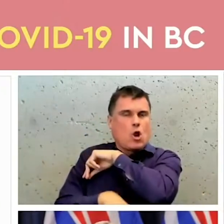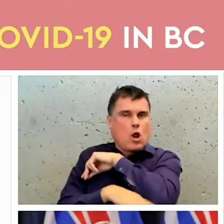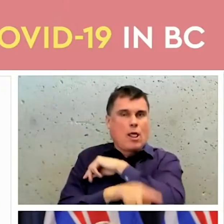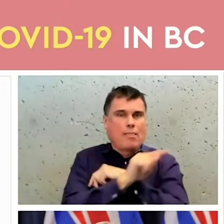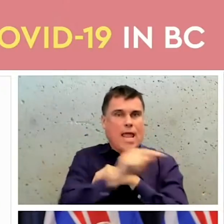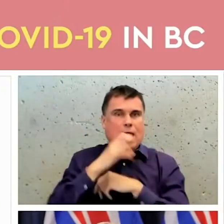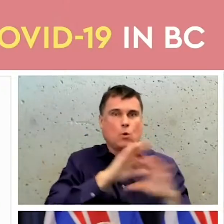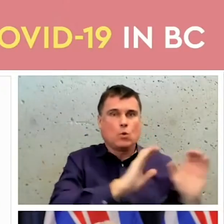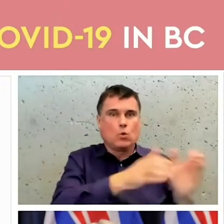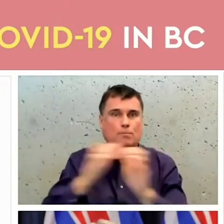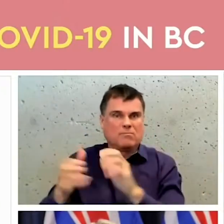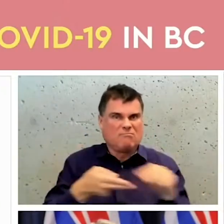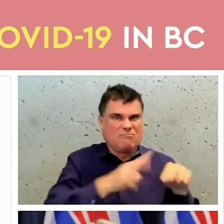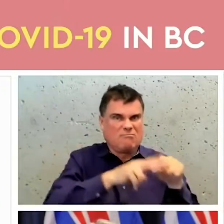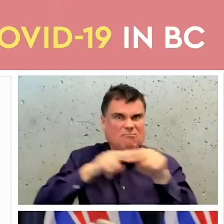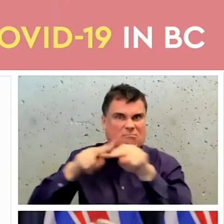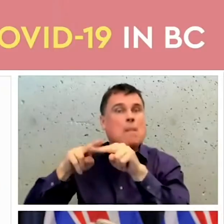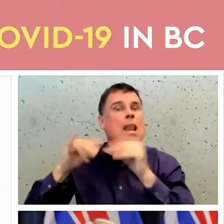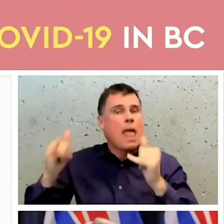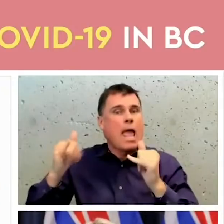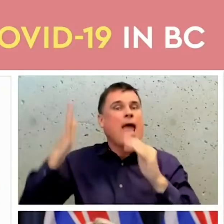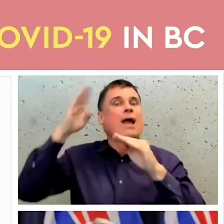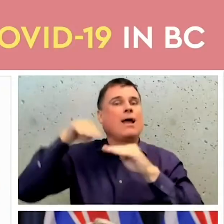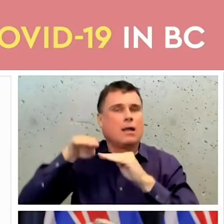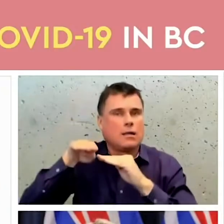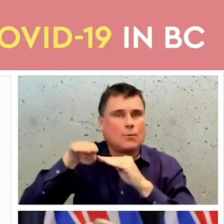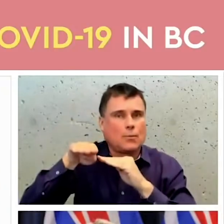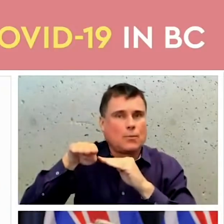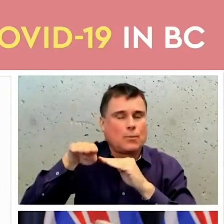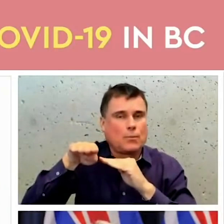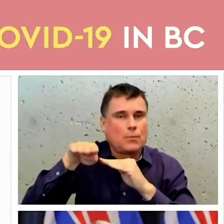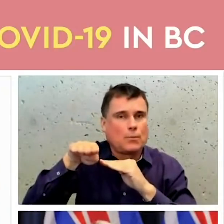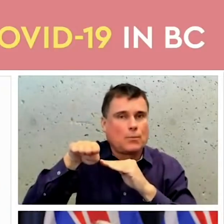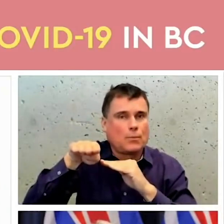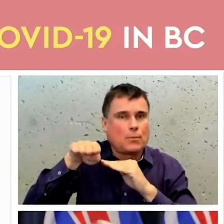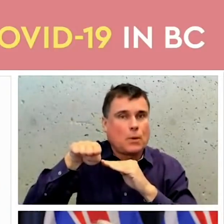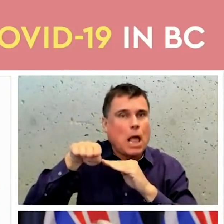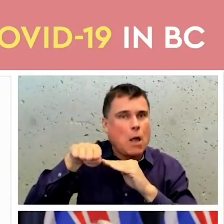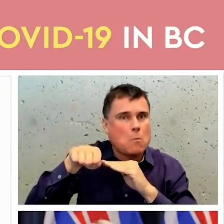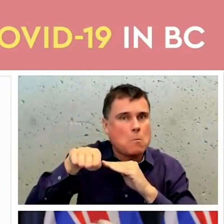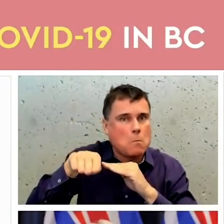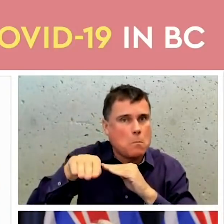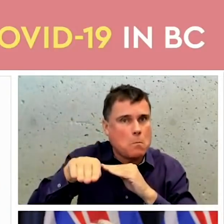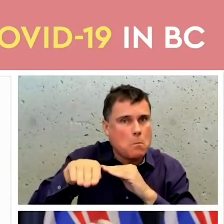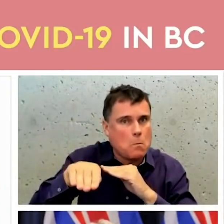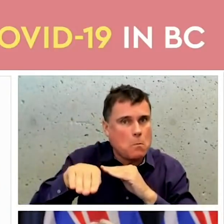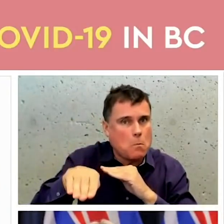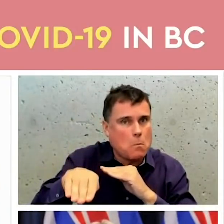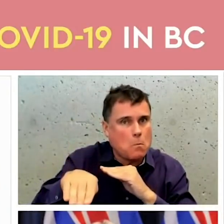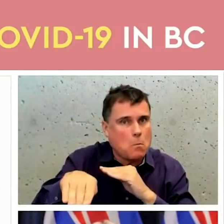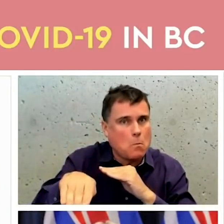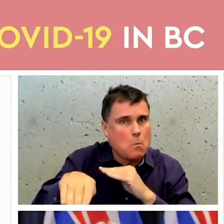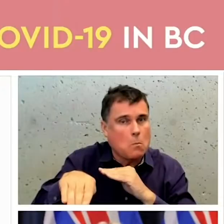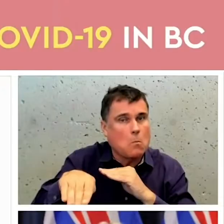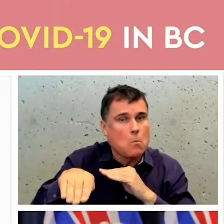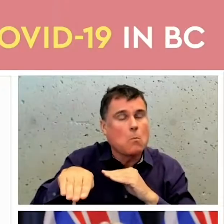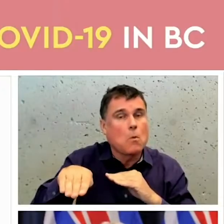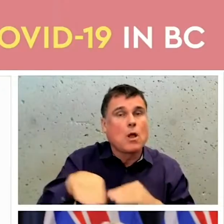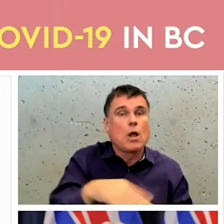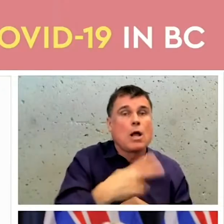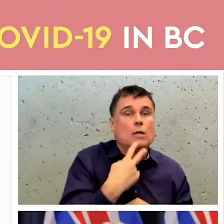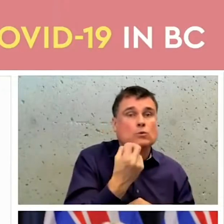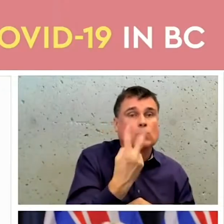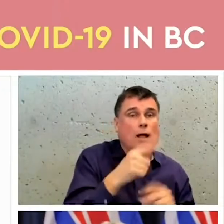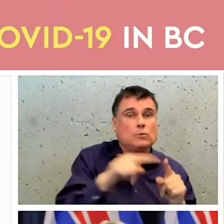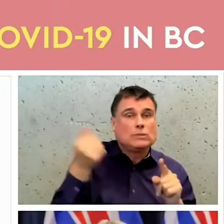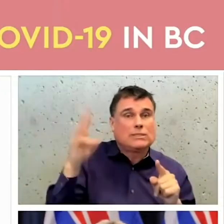bit in the 9 to 11. And what we've seen is a steady decrease in the 12 to 17-year-old age group in children getting